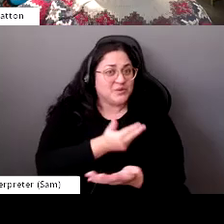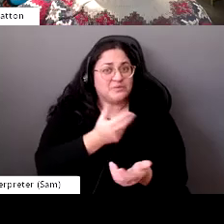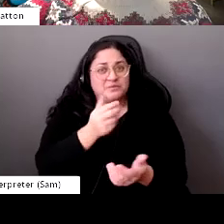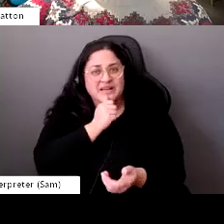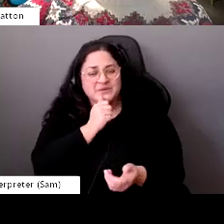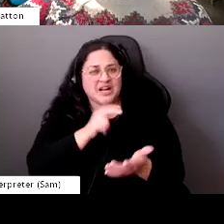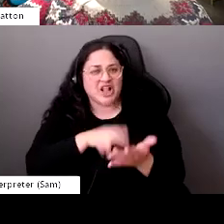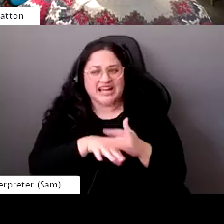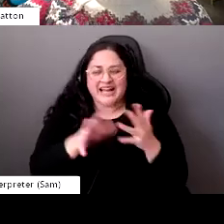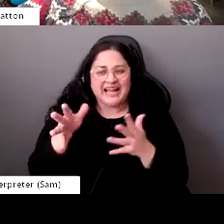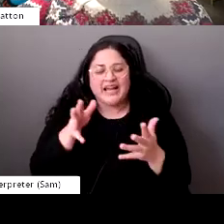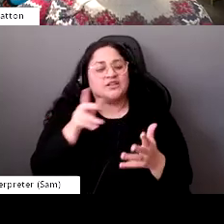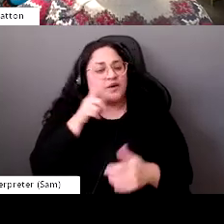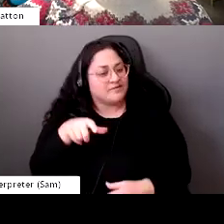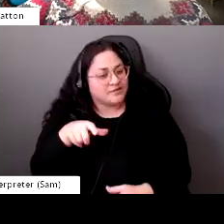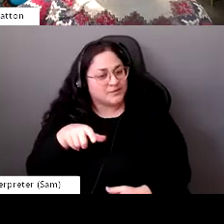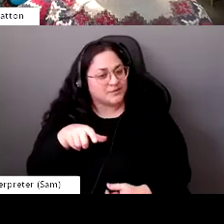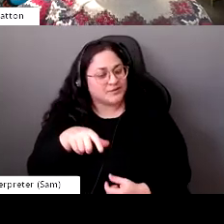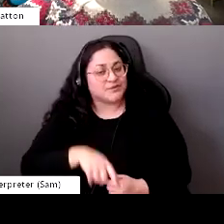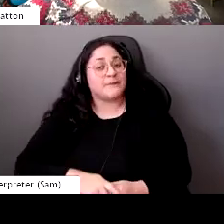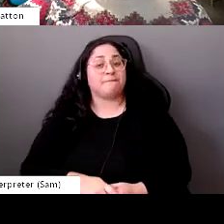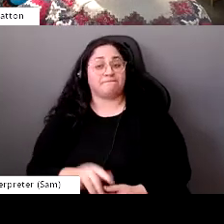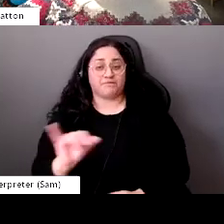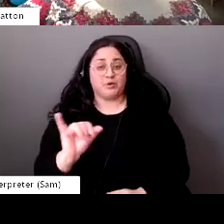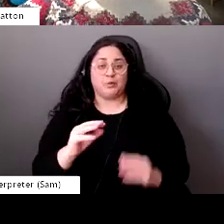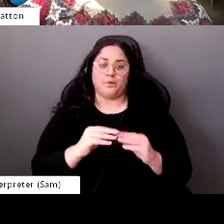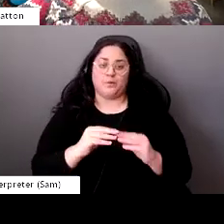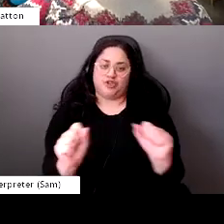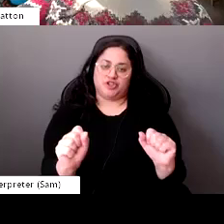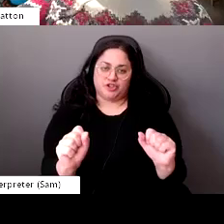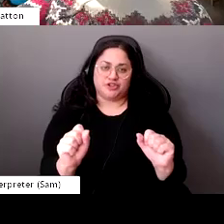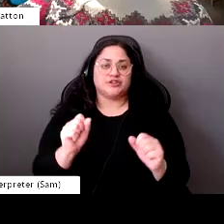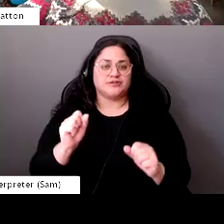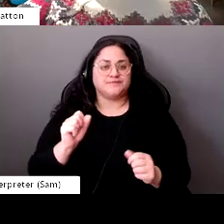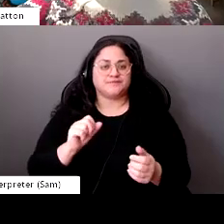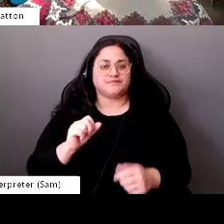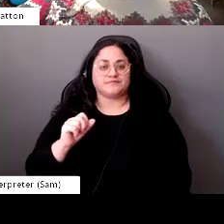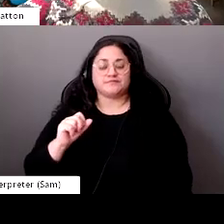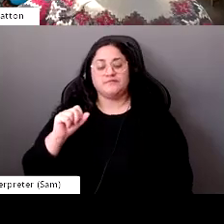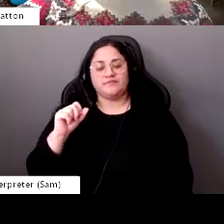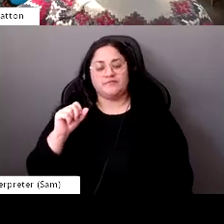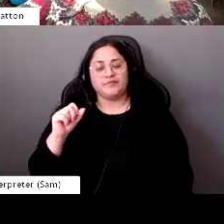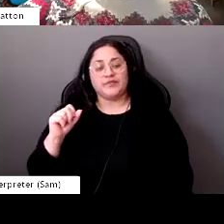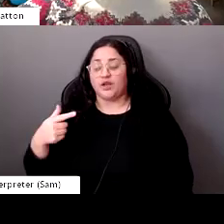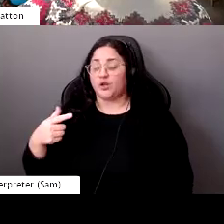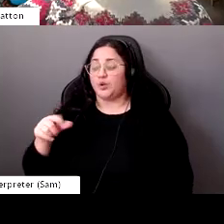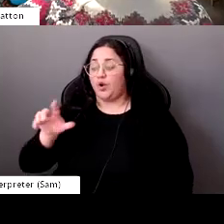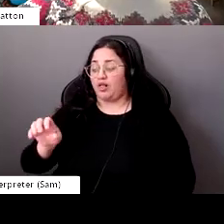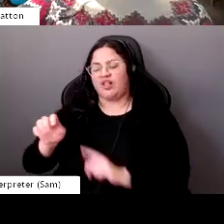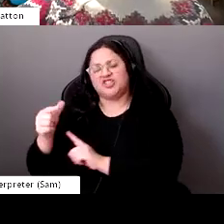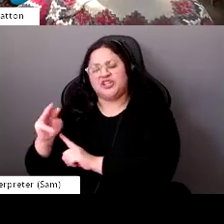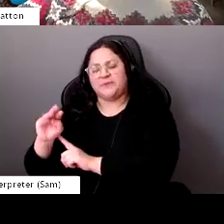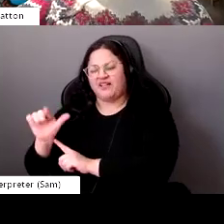what you've got in Google or what you have in Apple is going to go shared back and forth. That does not happen. Information stays in